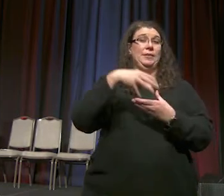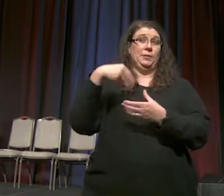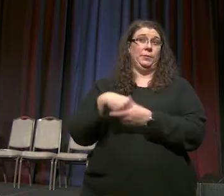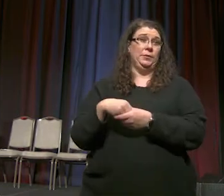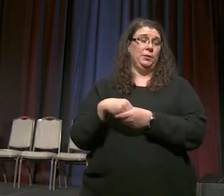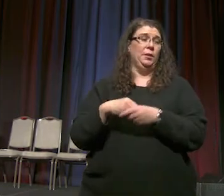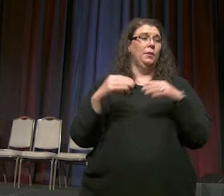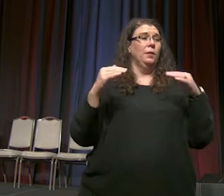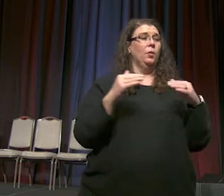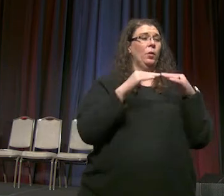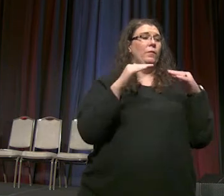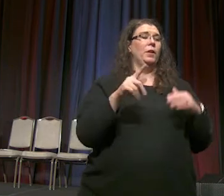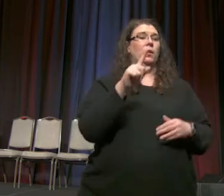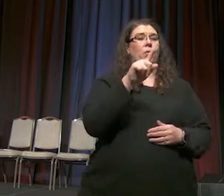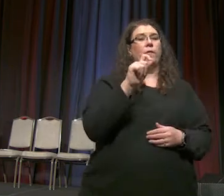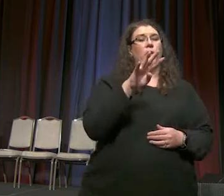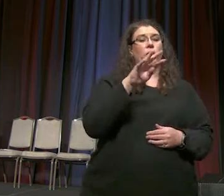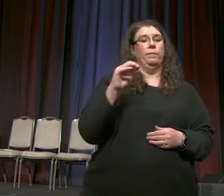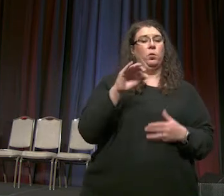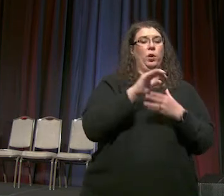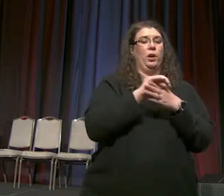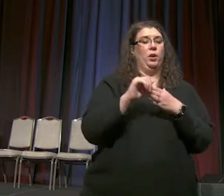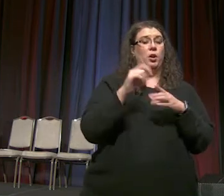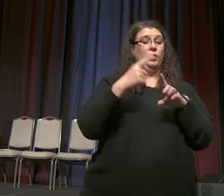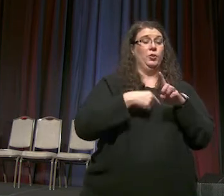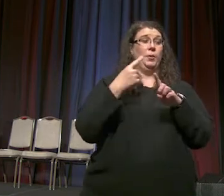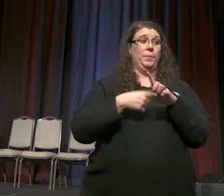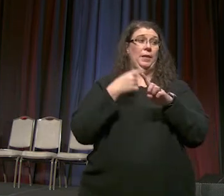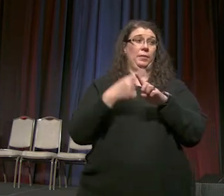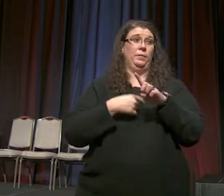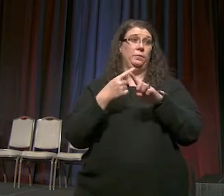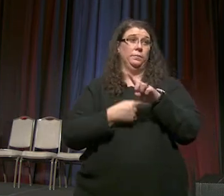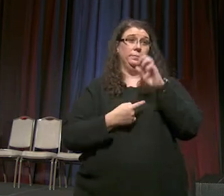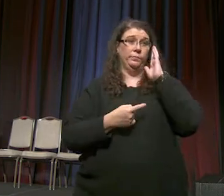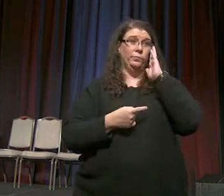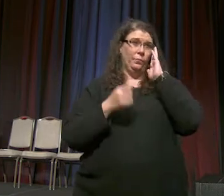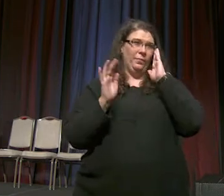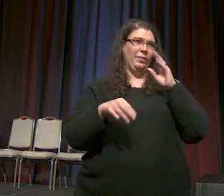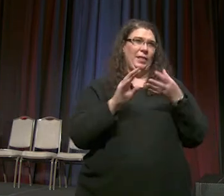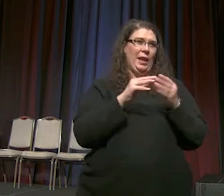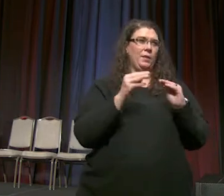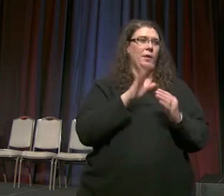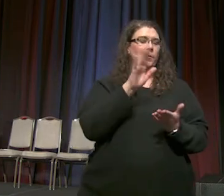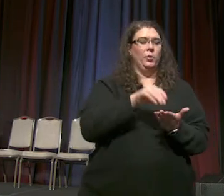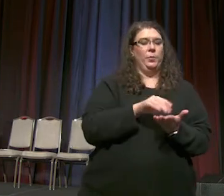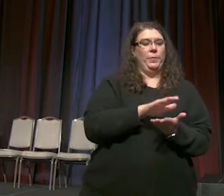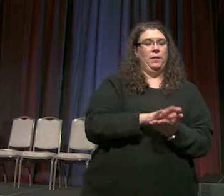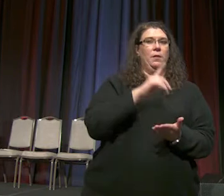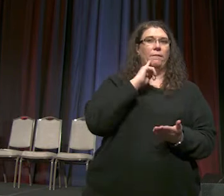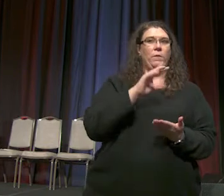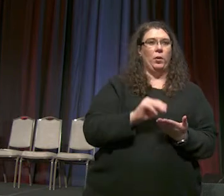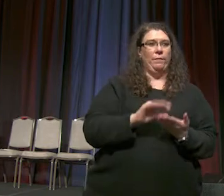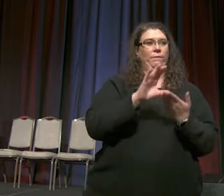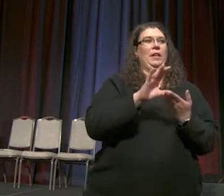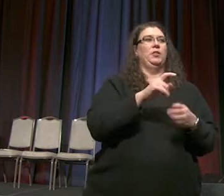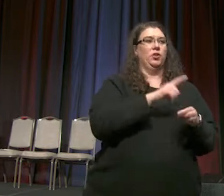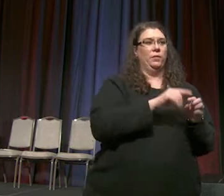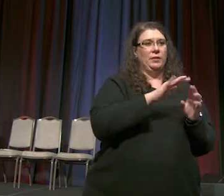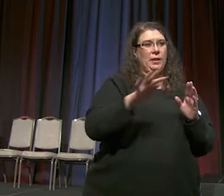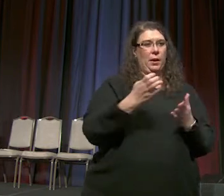the equivalent of $140 a month. That number would be indexed for inflation over